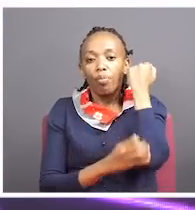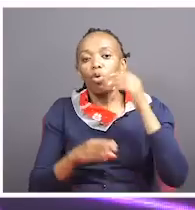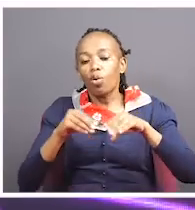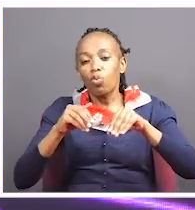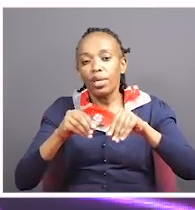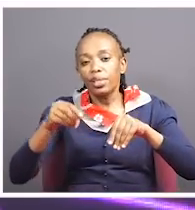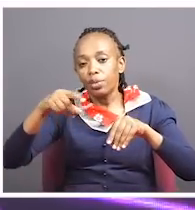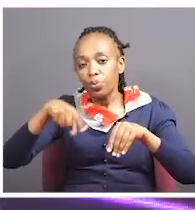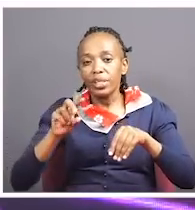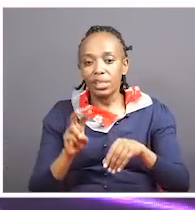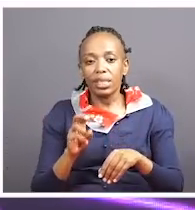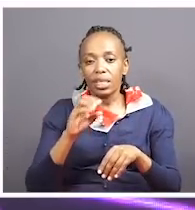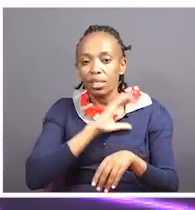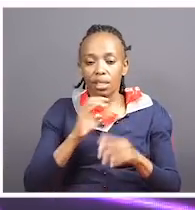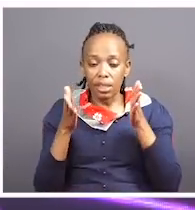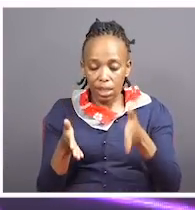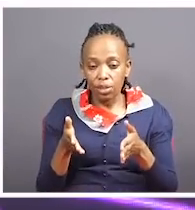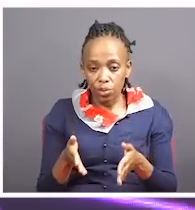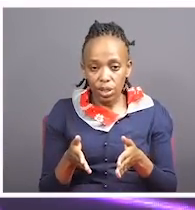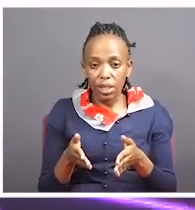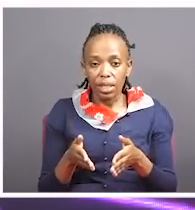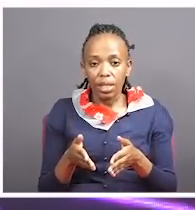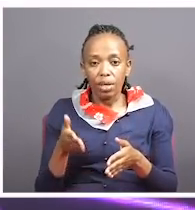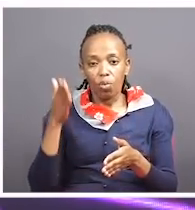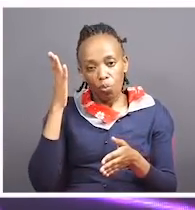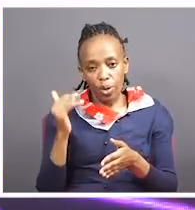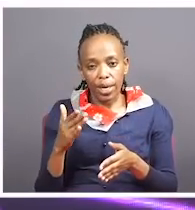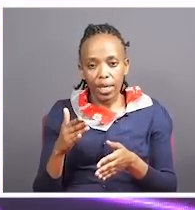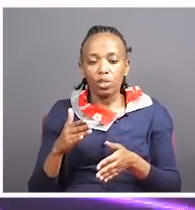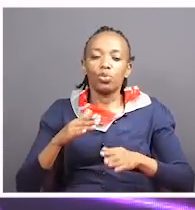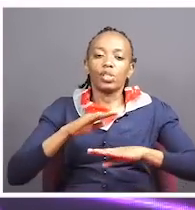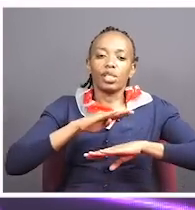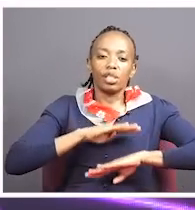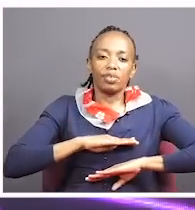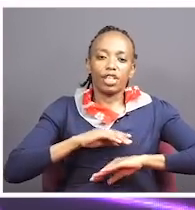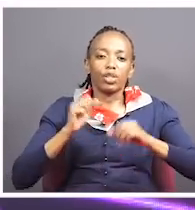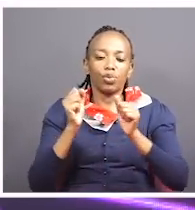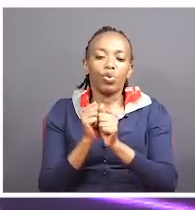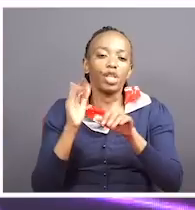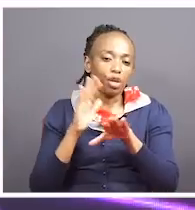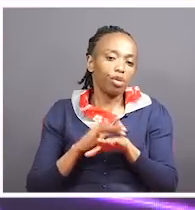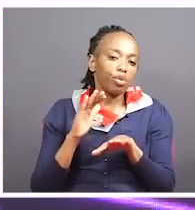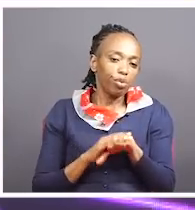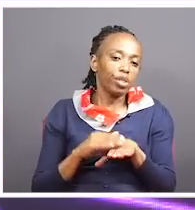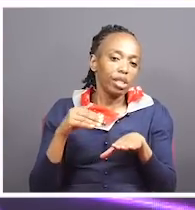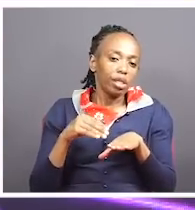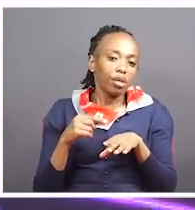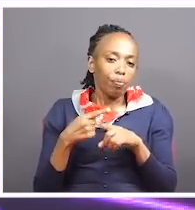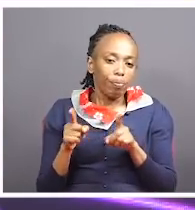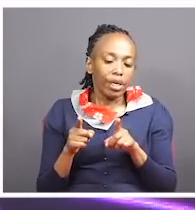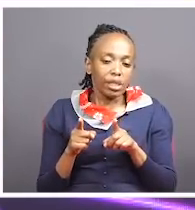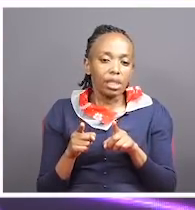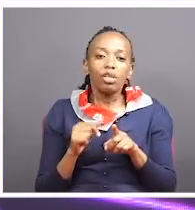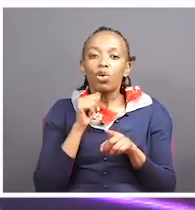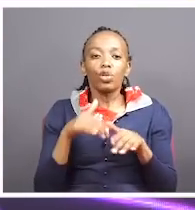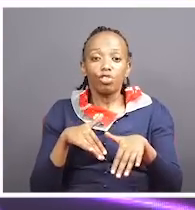mediocrity we see in Christian circles today is mainly due to satisfaction with the good instead